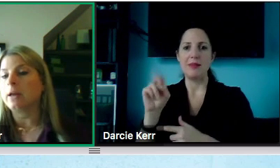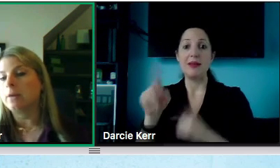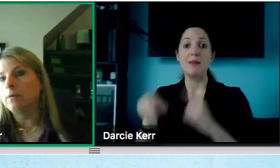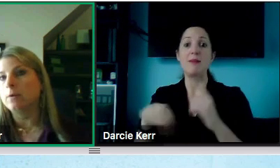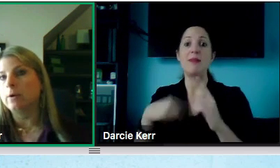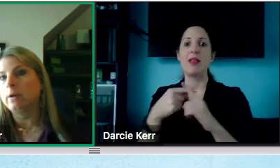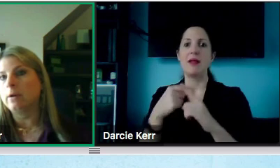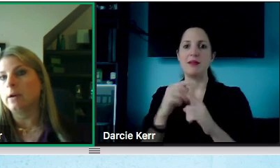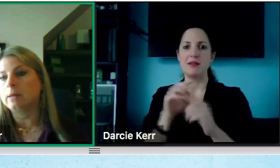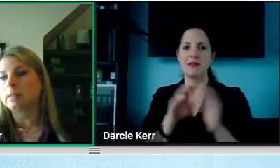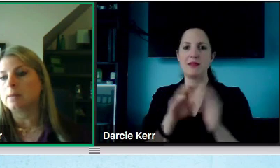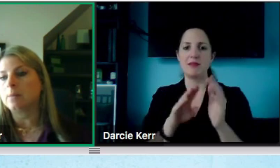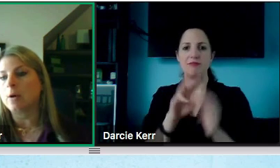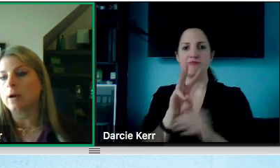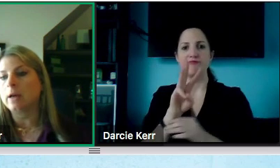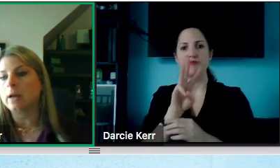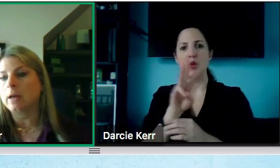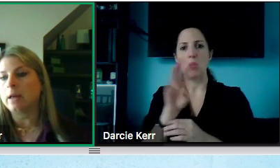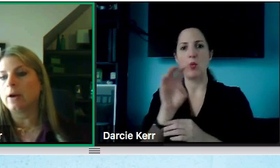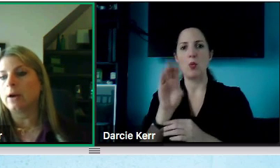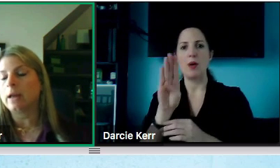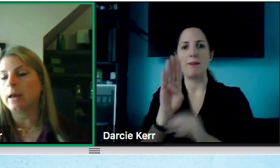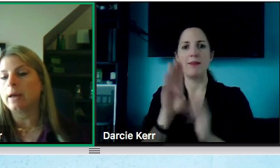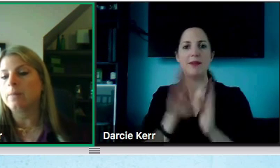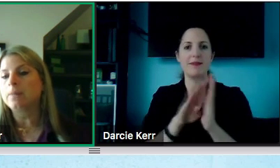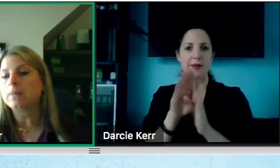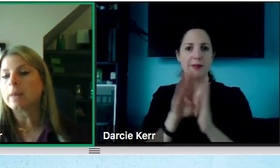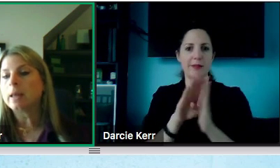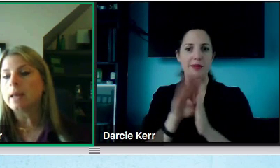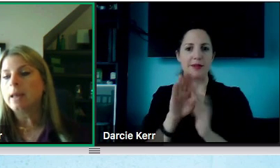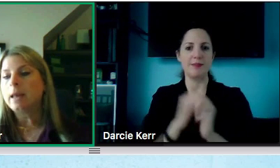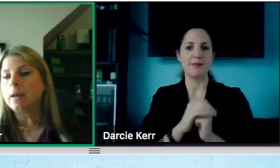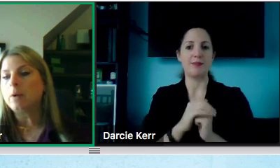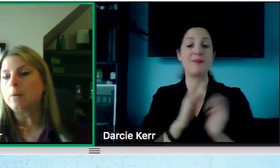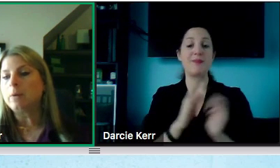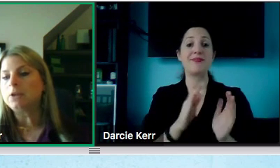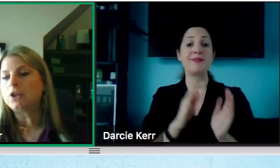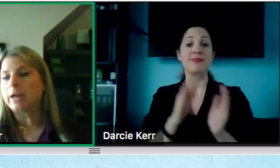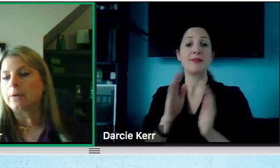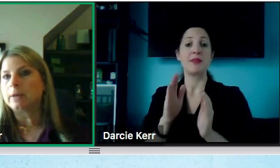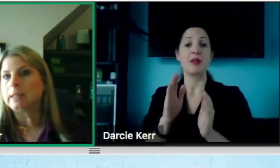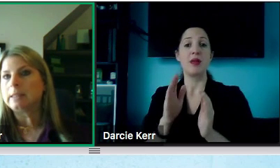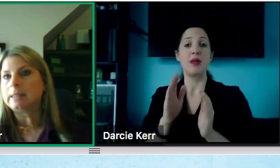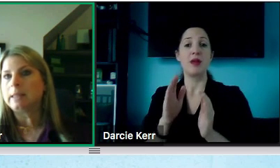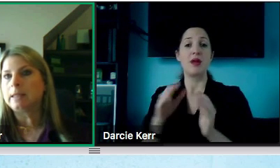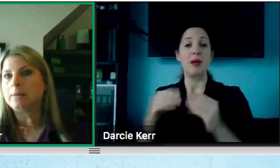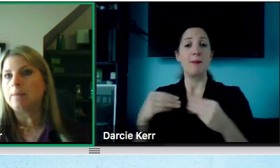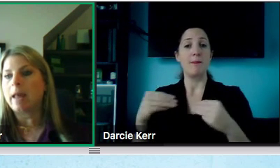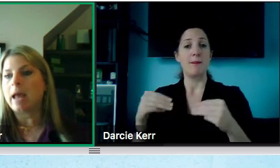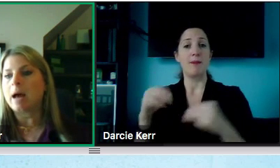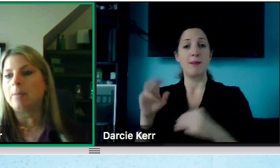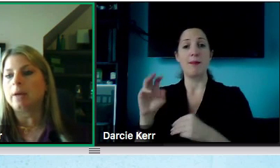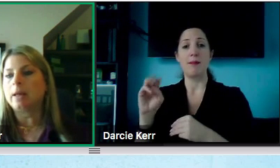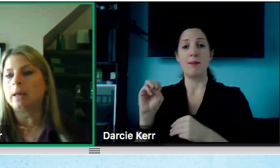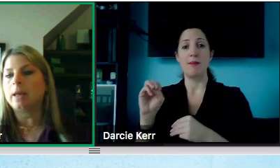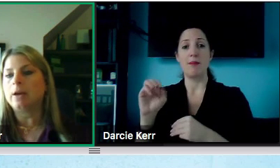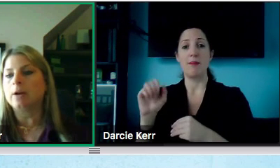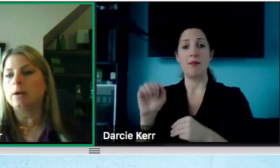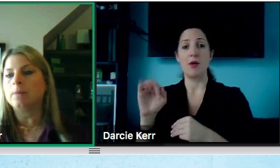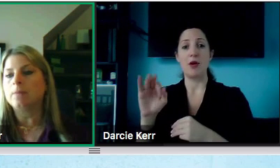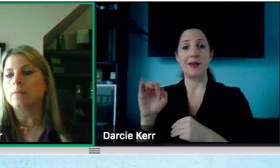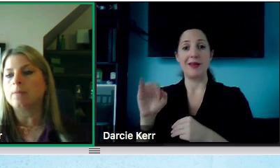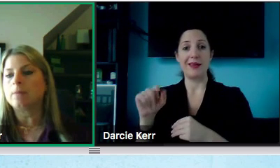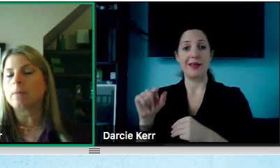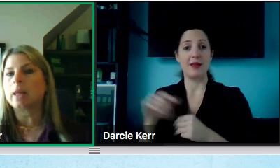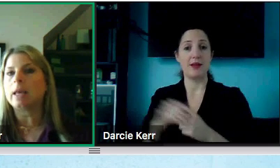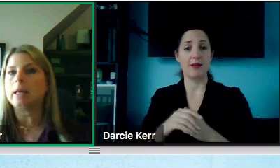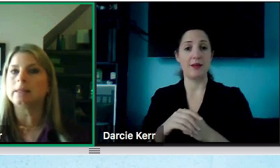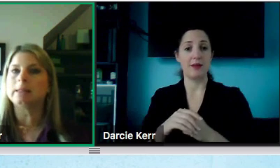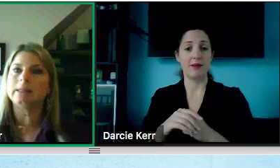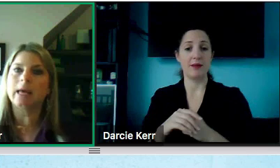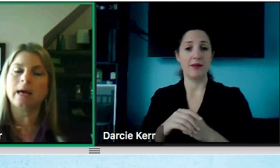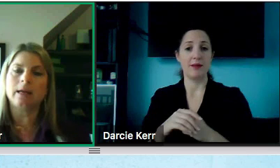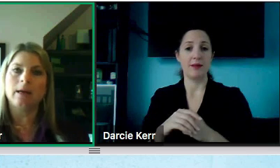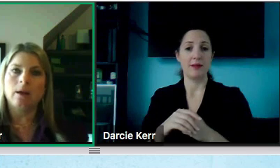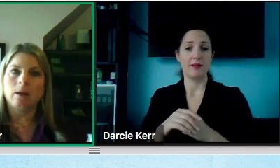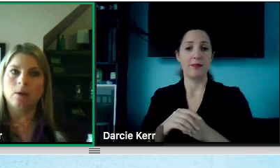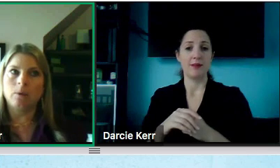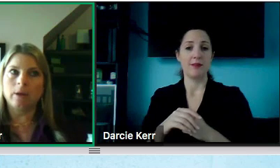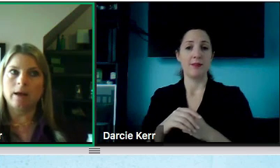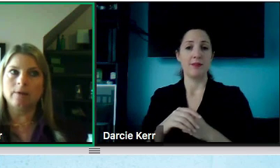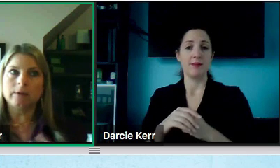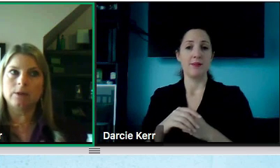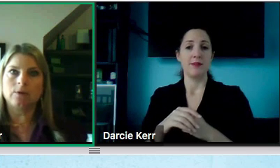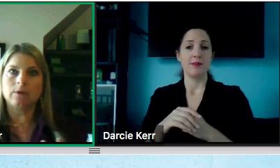really neat area. The fourth area is the marketing area. And what we generally see happening here is